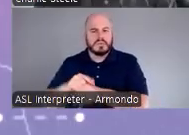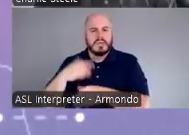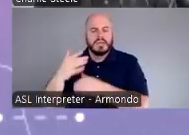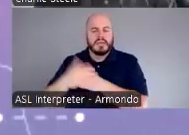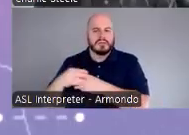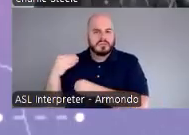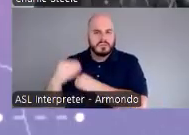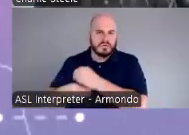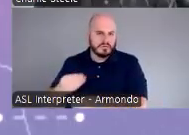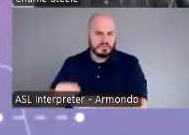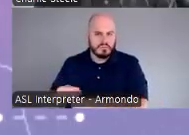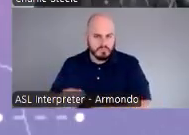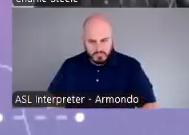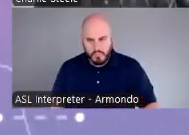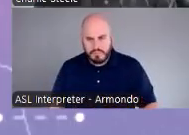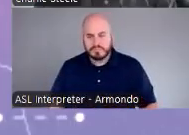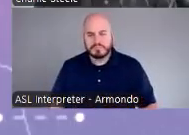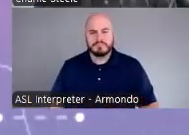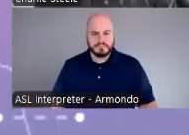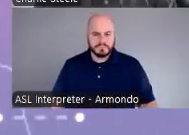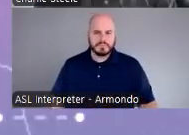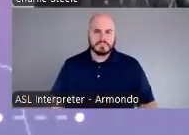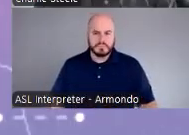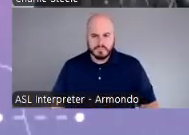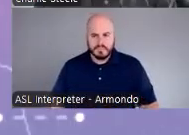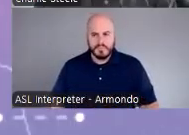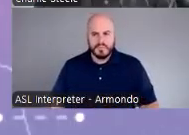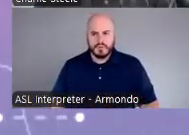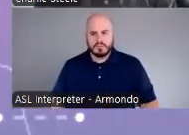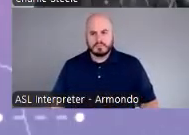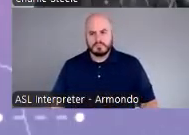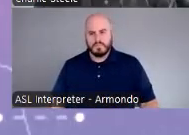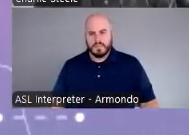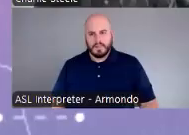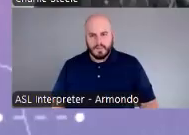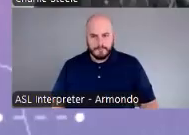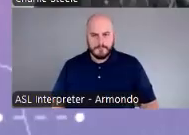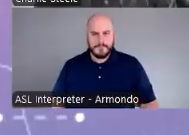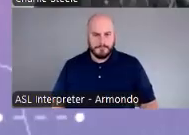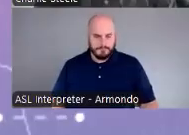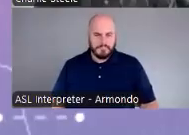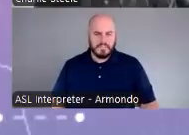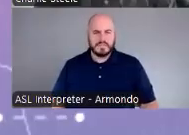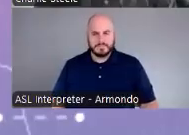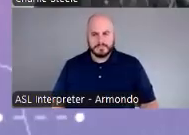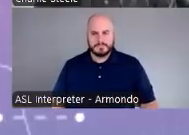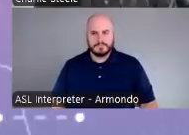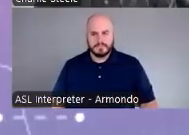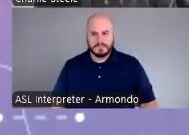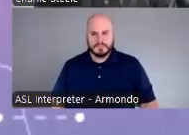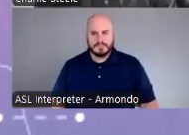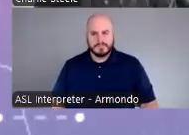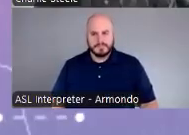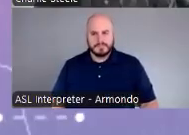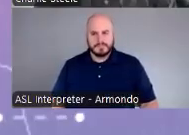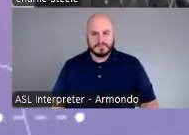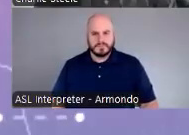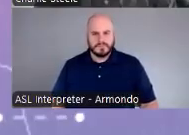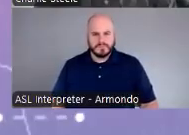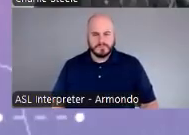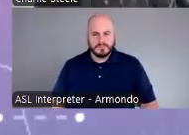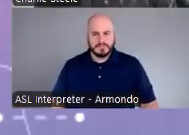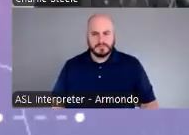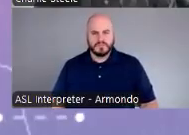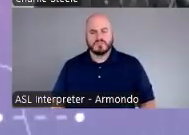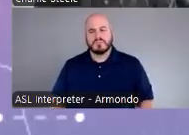happened, and they're able to disseminate that knowledge to the rest of to their peers and help this